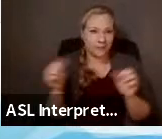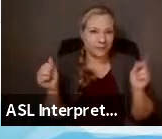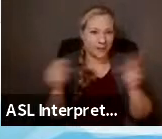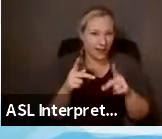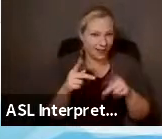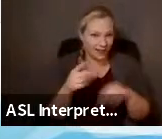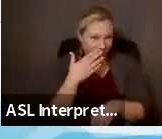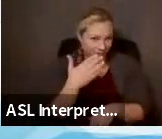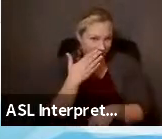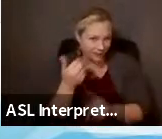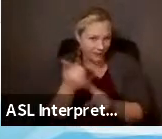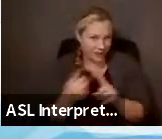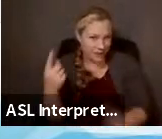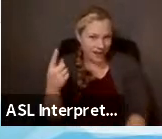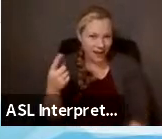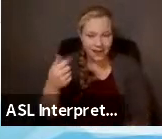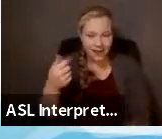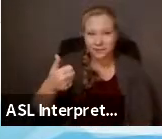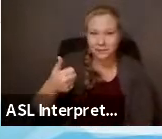everyone.